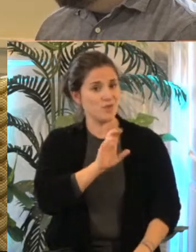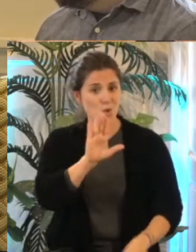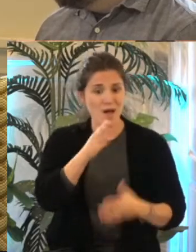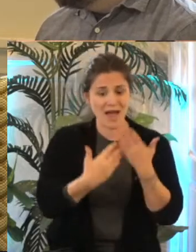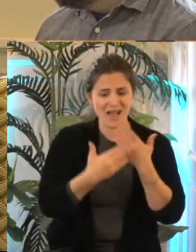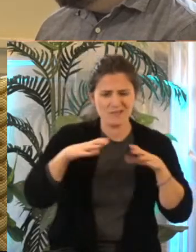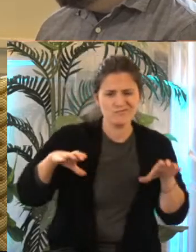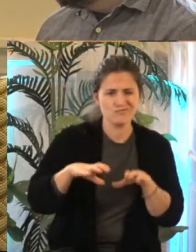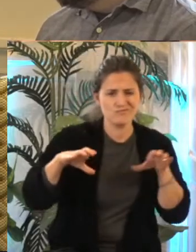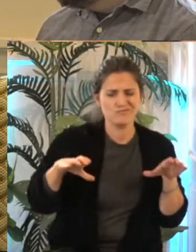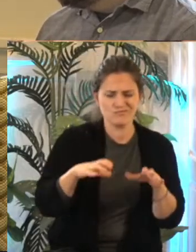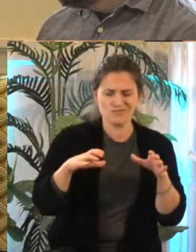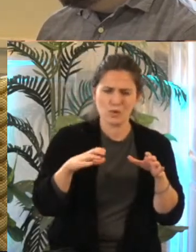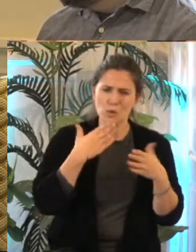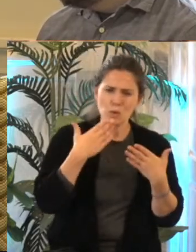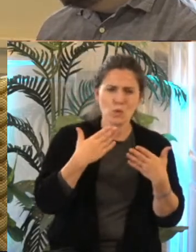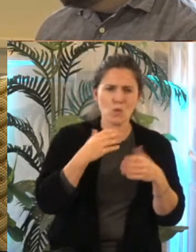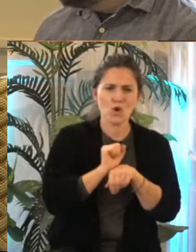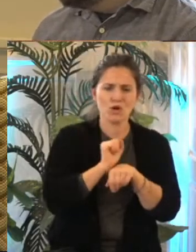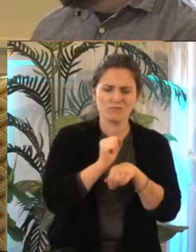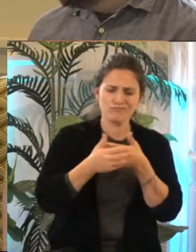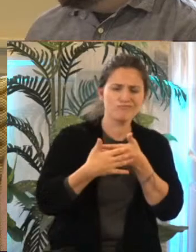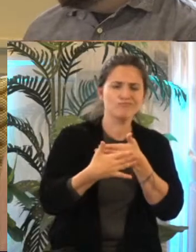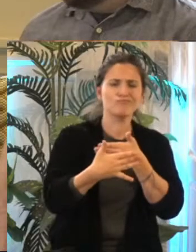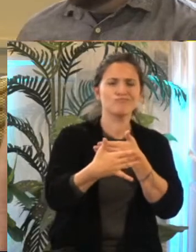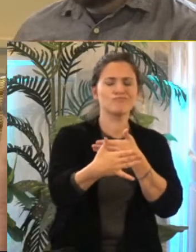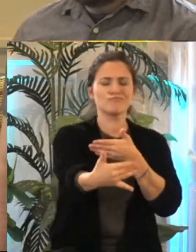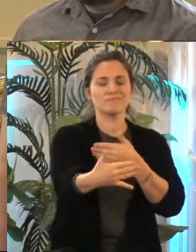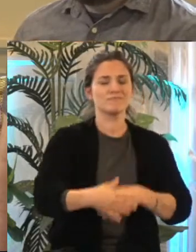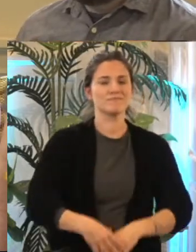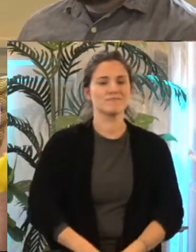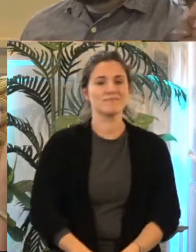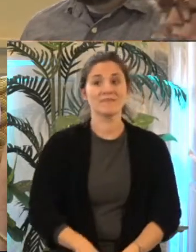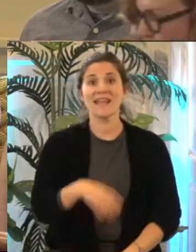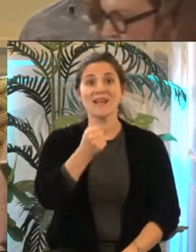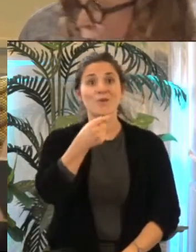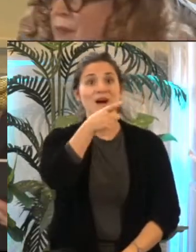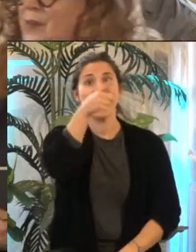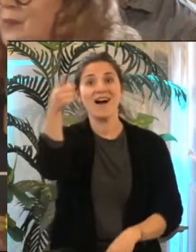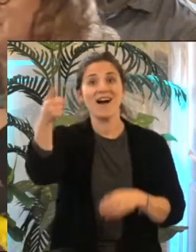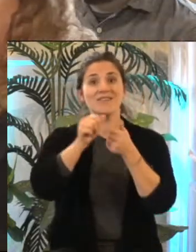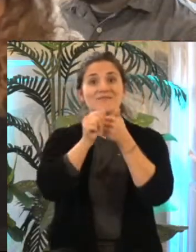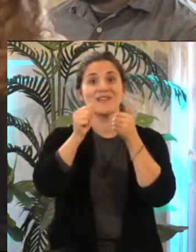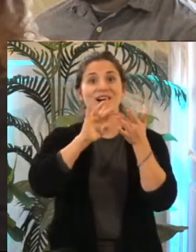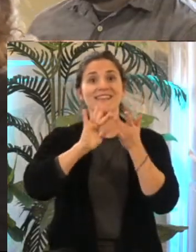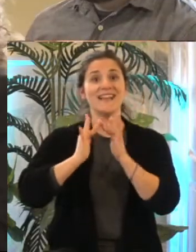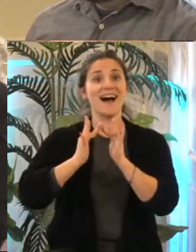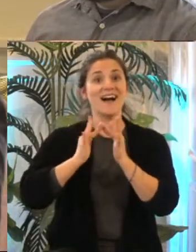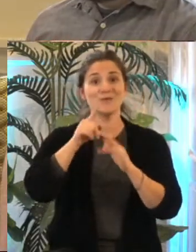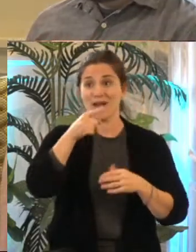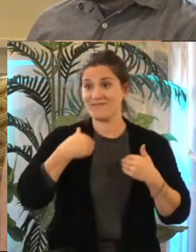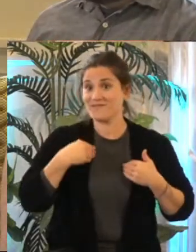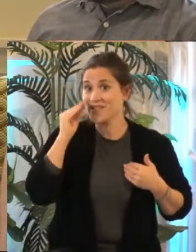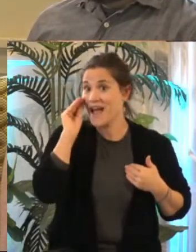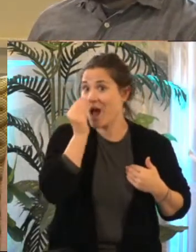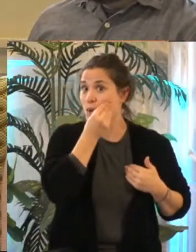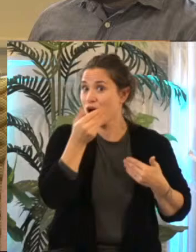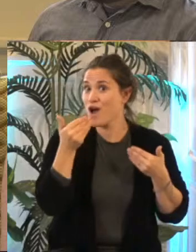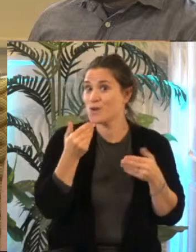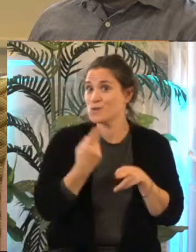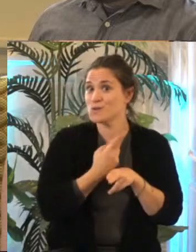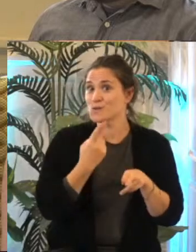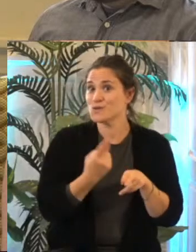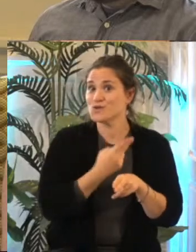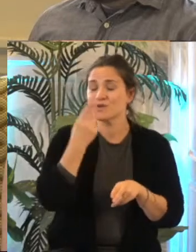days of your life. And for those online, anyone online, you can, if you have a flower, if not, just use your hand, but we